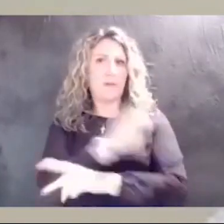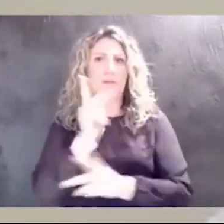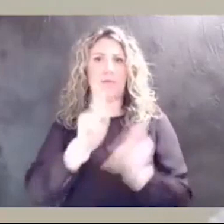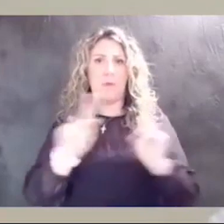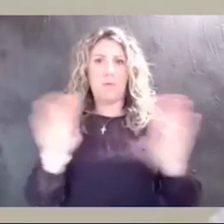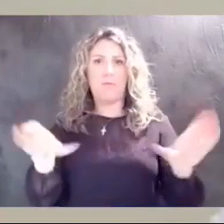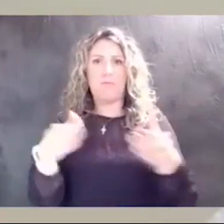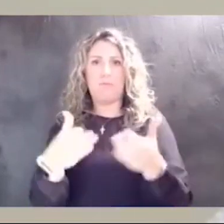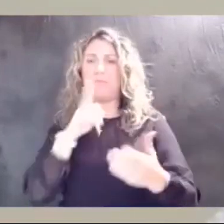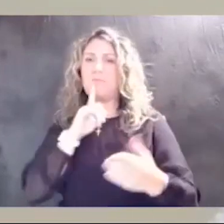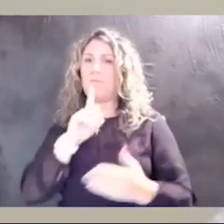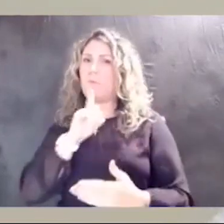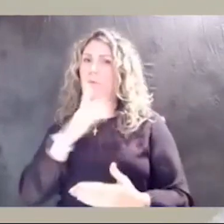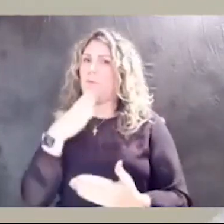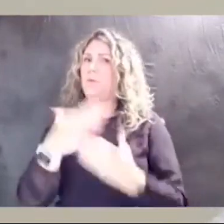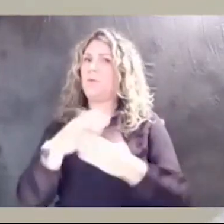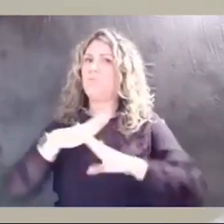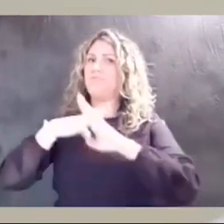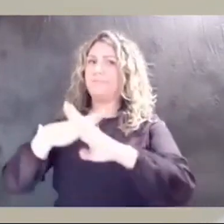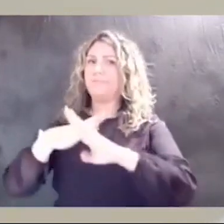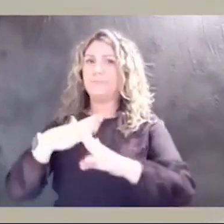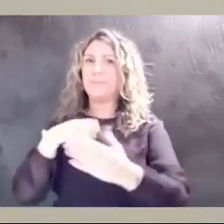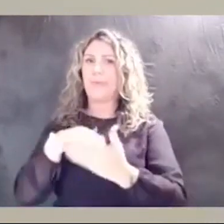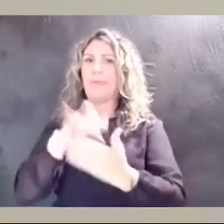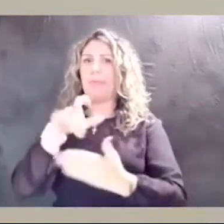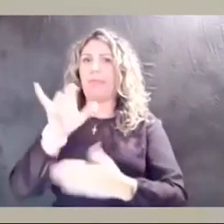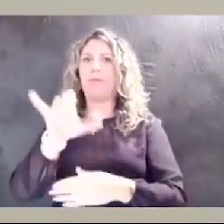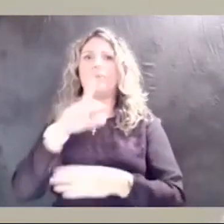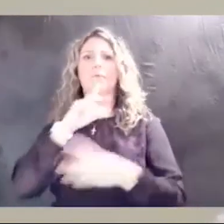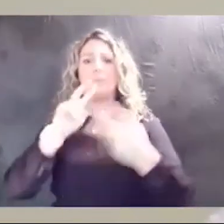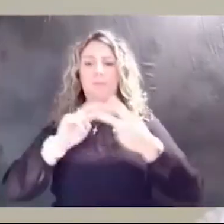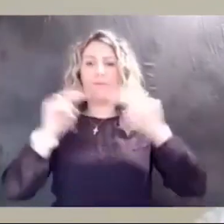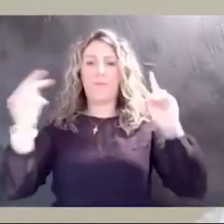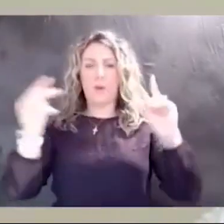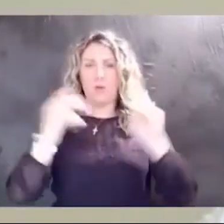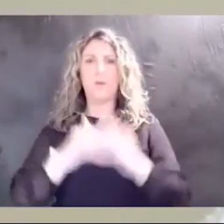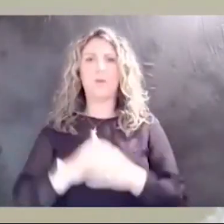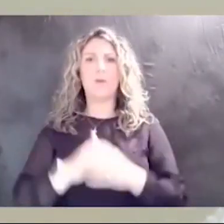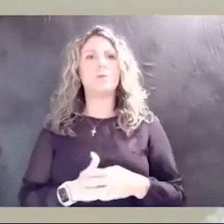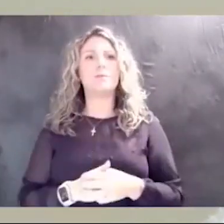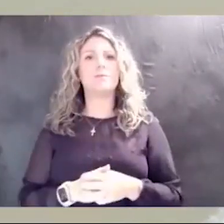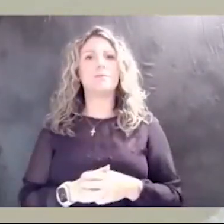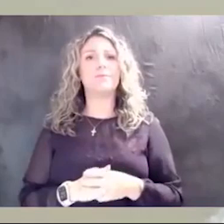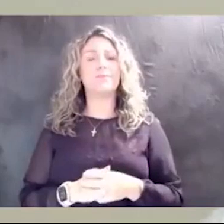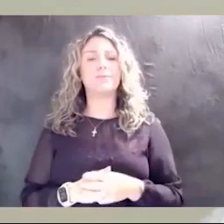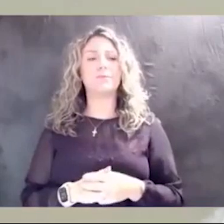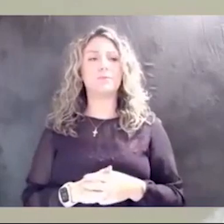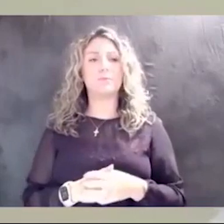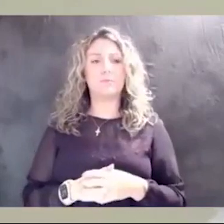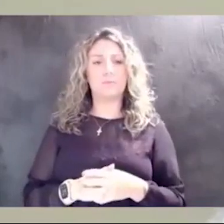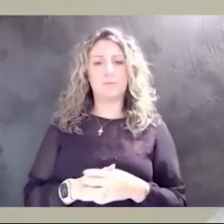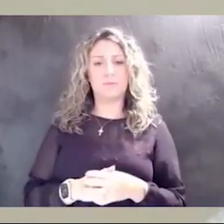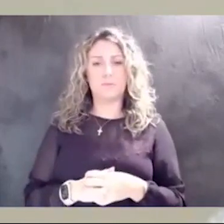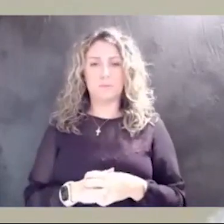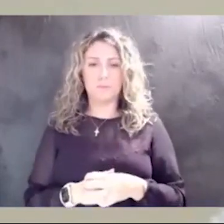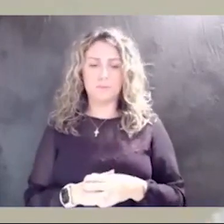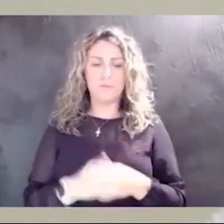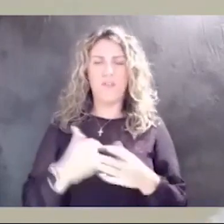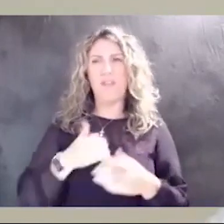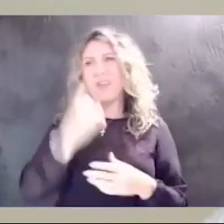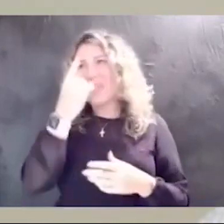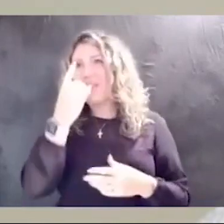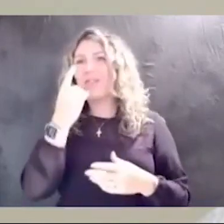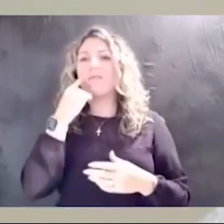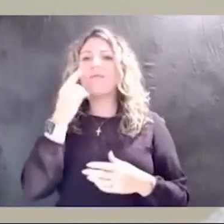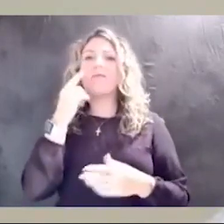protected against the Delta, and so I think at least for